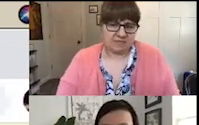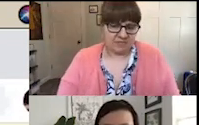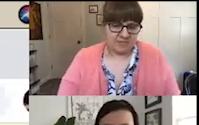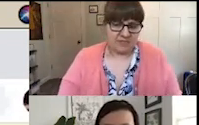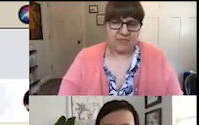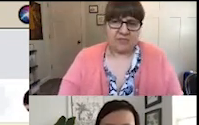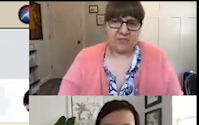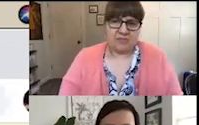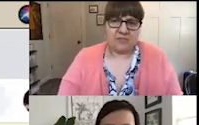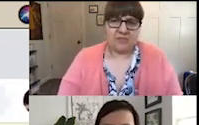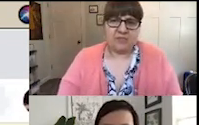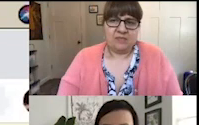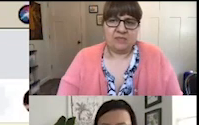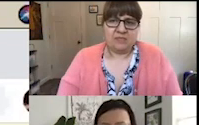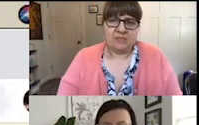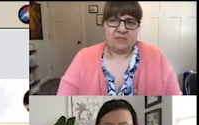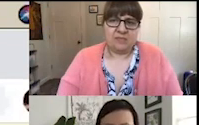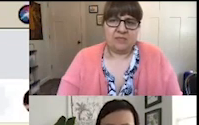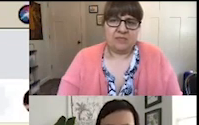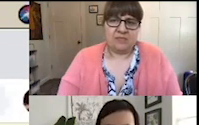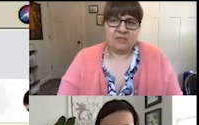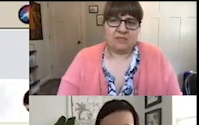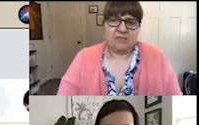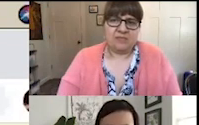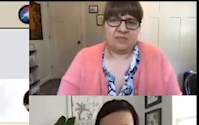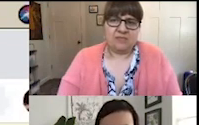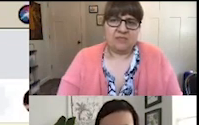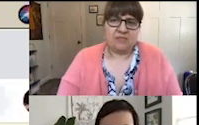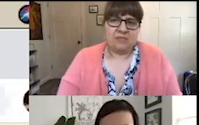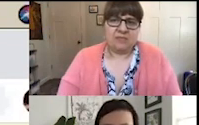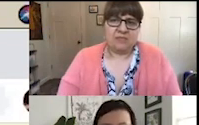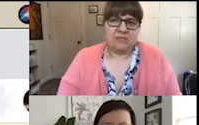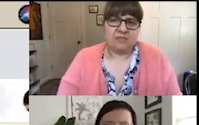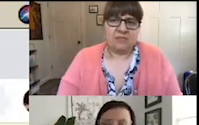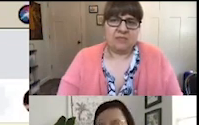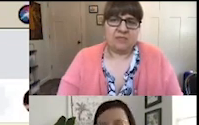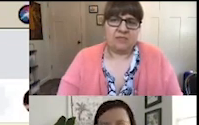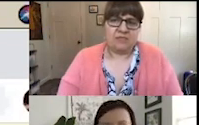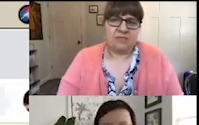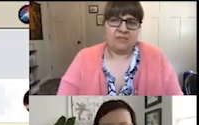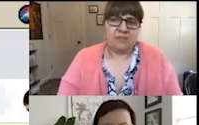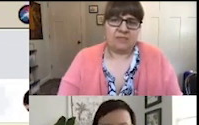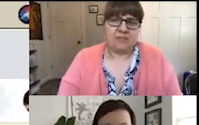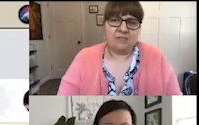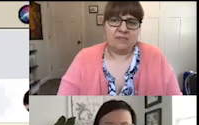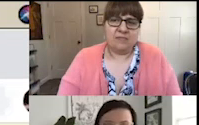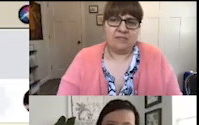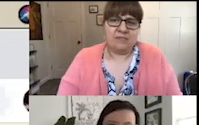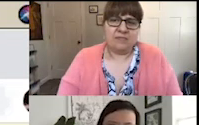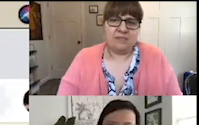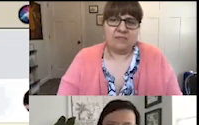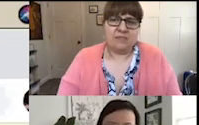I think is important for us to understand in this topic is that we need to see the